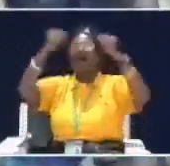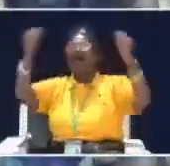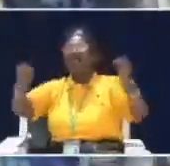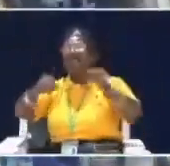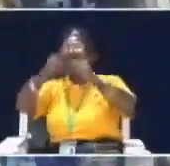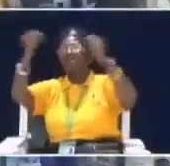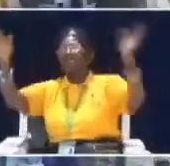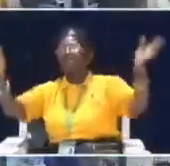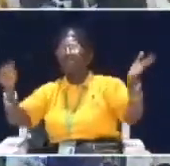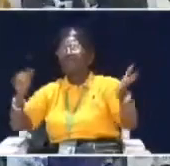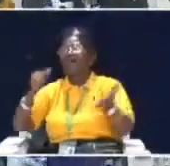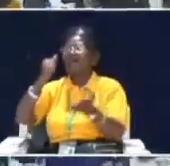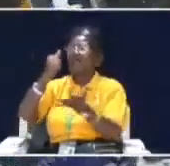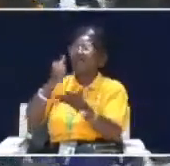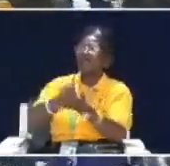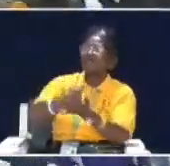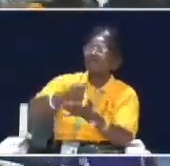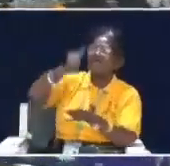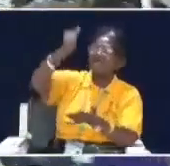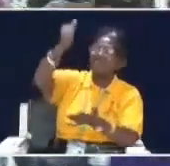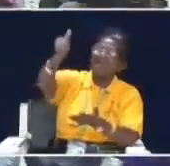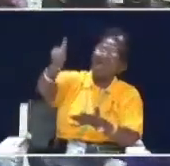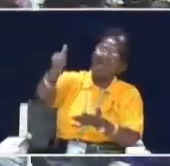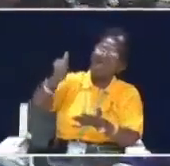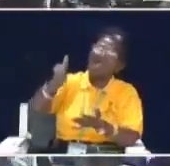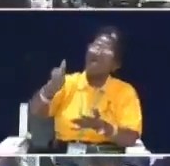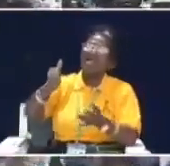Jehovah, hallelujah,